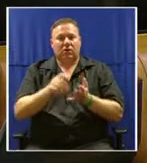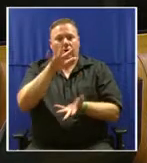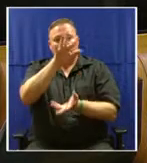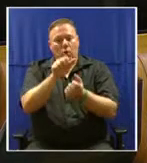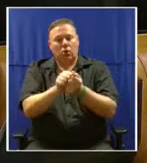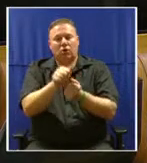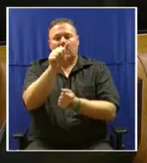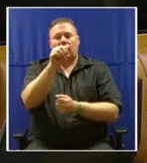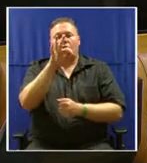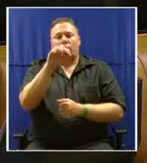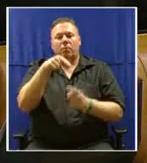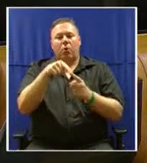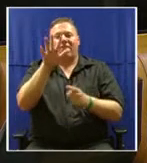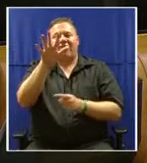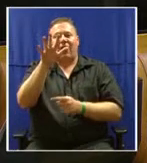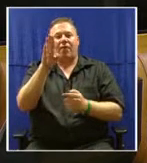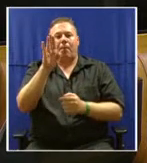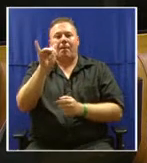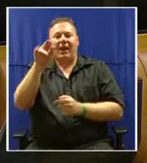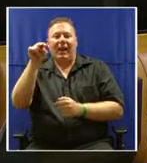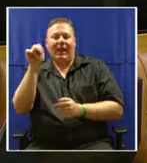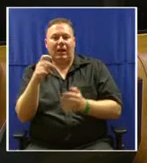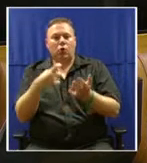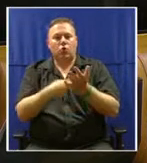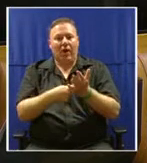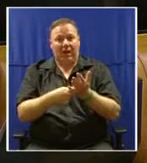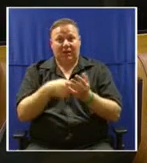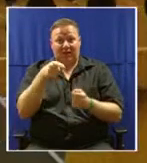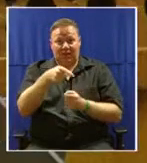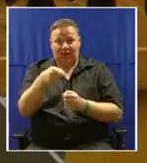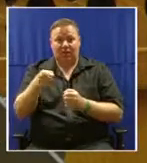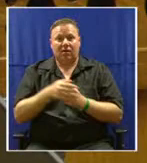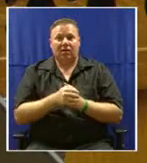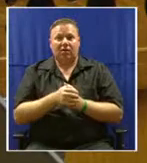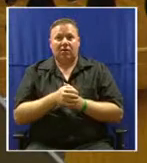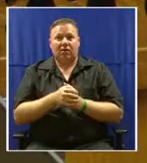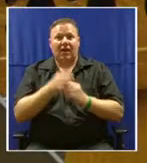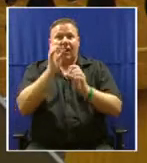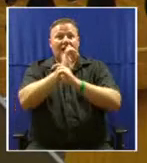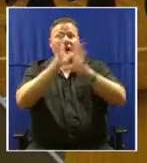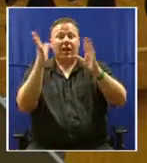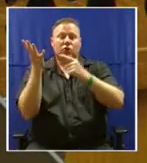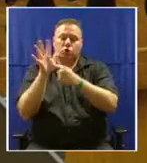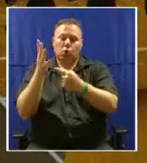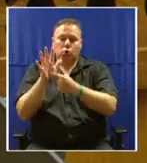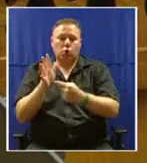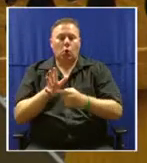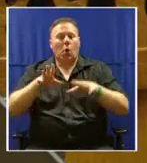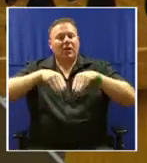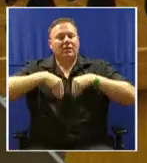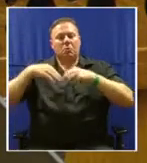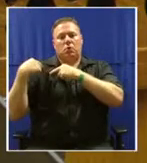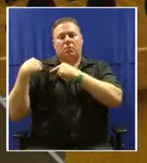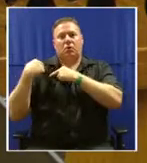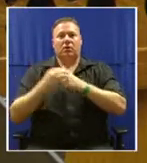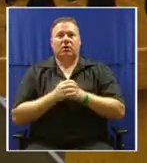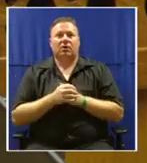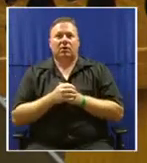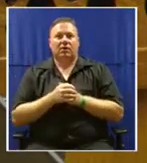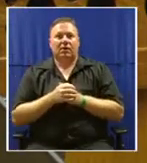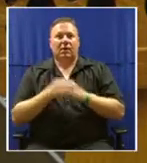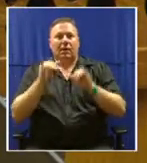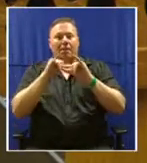rand. In a significant advance to transparency and accountability, the Political